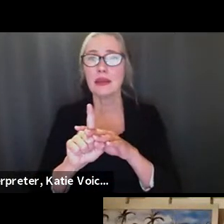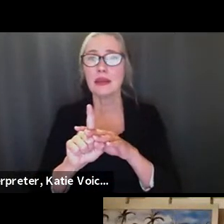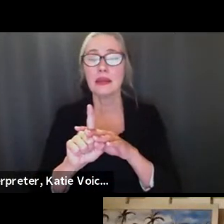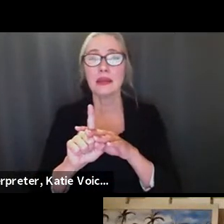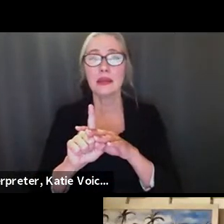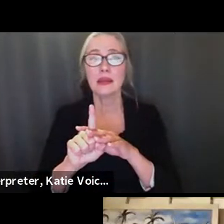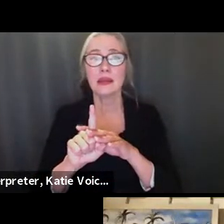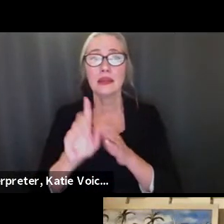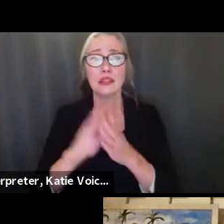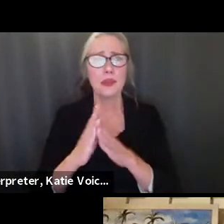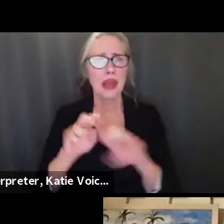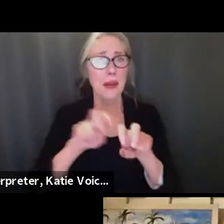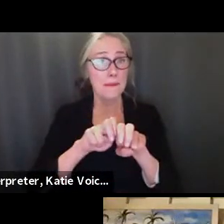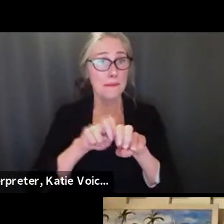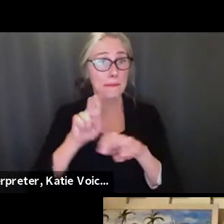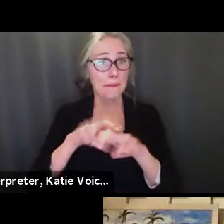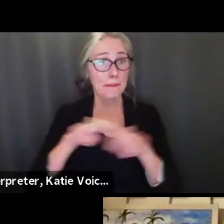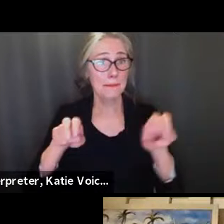panelist.